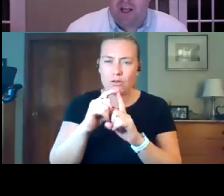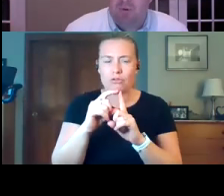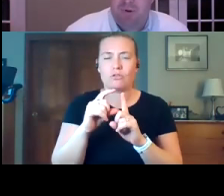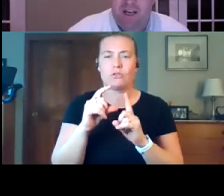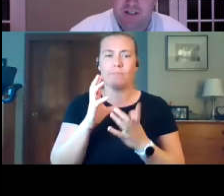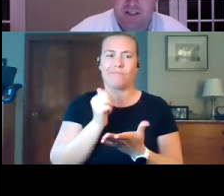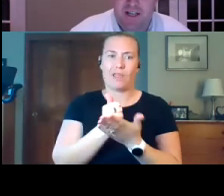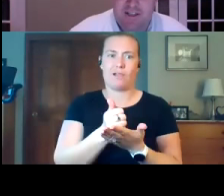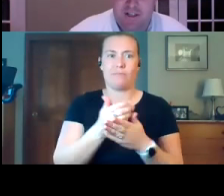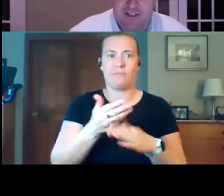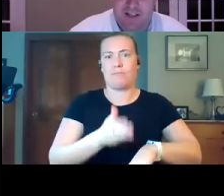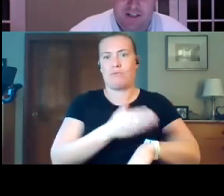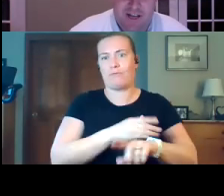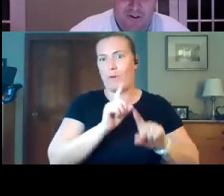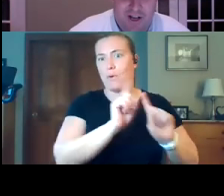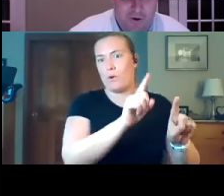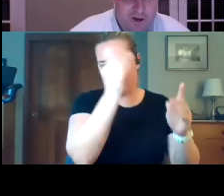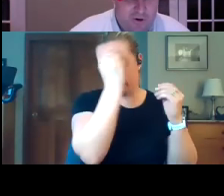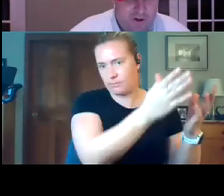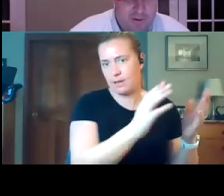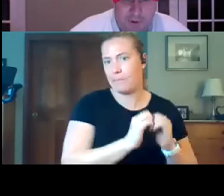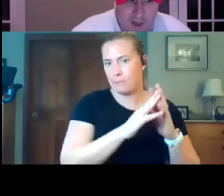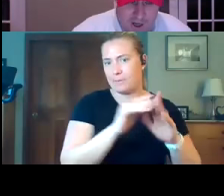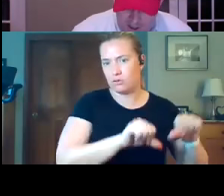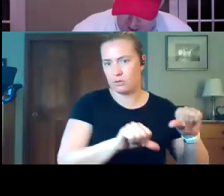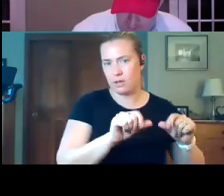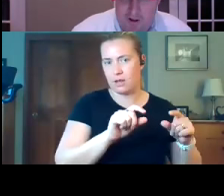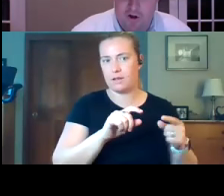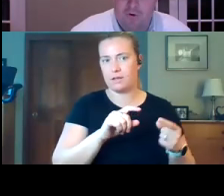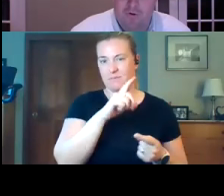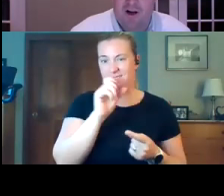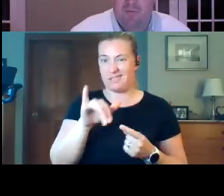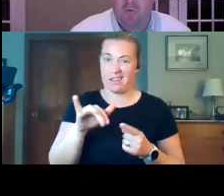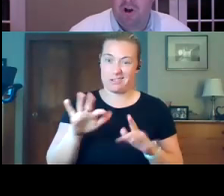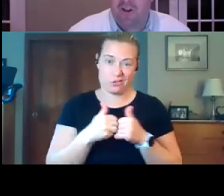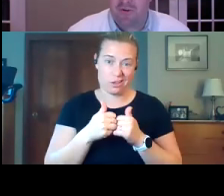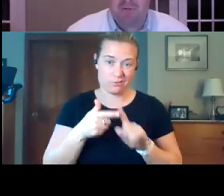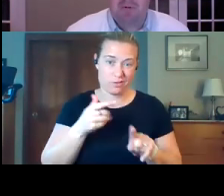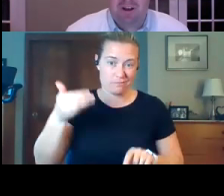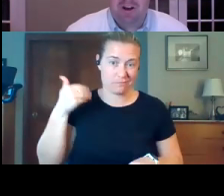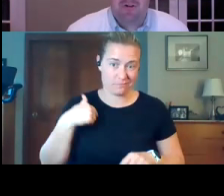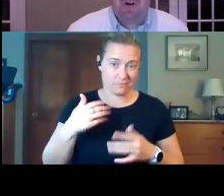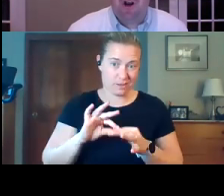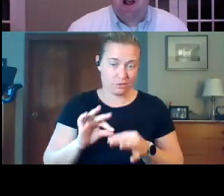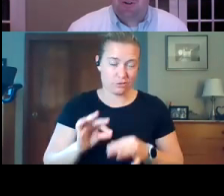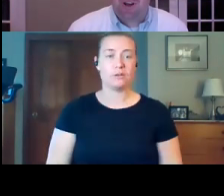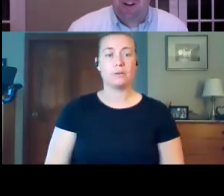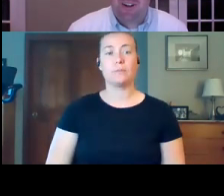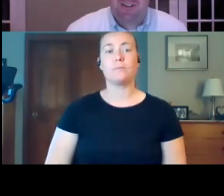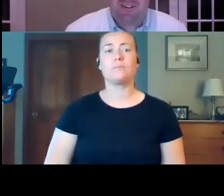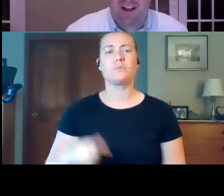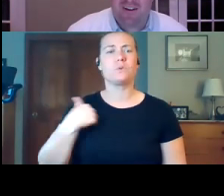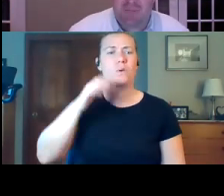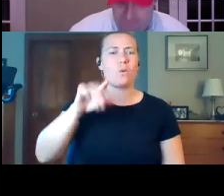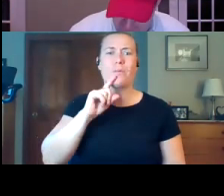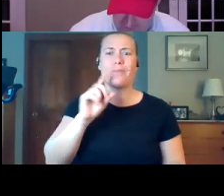reporting in implementation science and addressing that challenge that I noted earlier. Although we know that there's probably, there's no international consensus